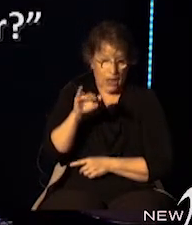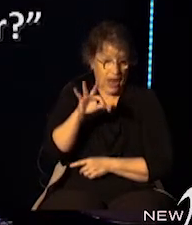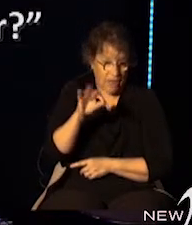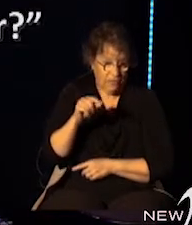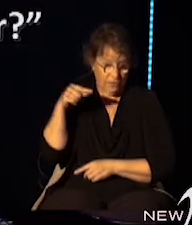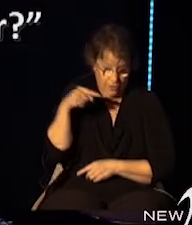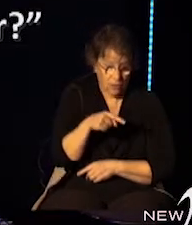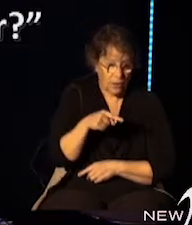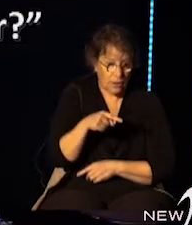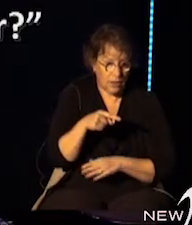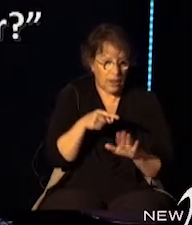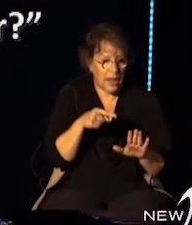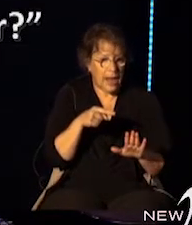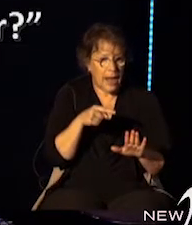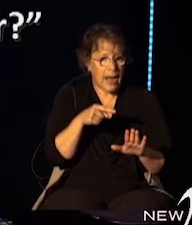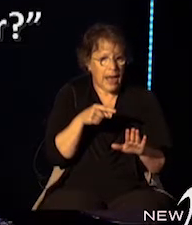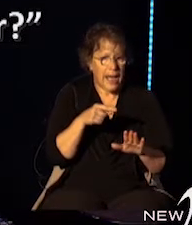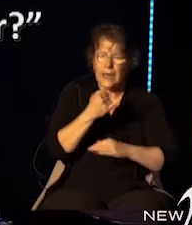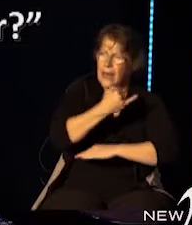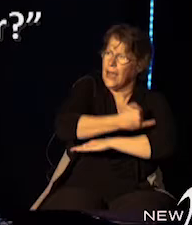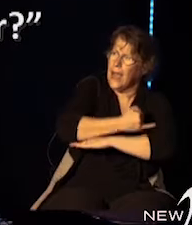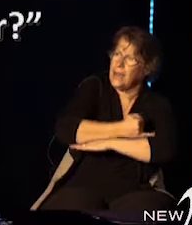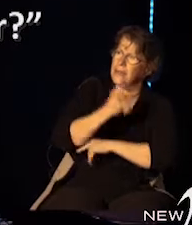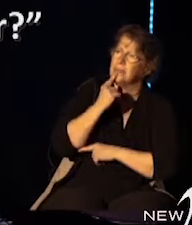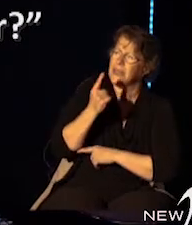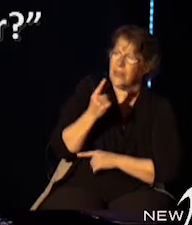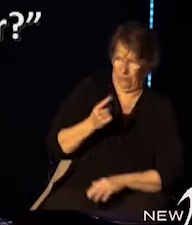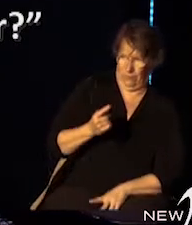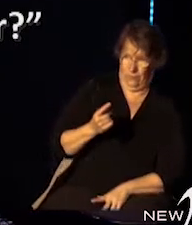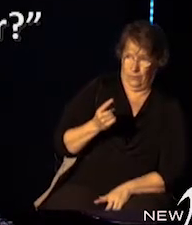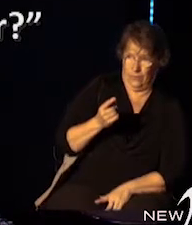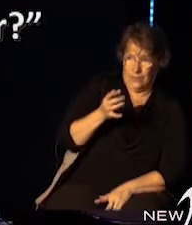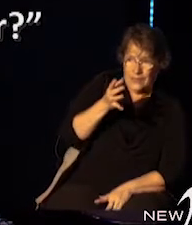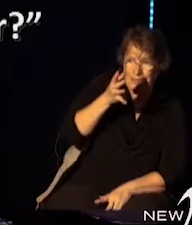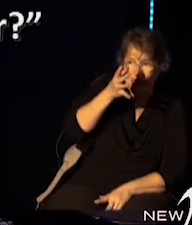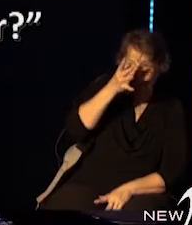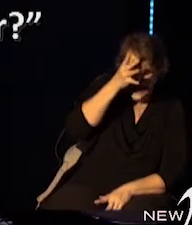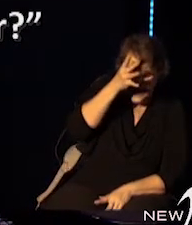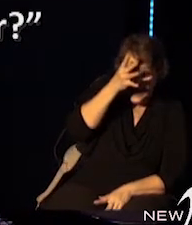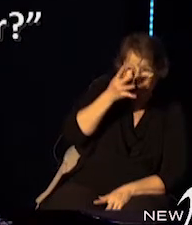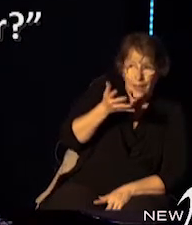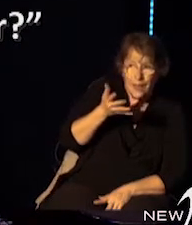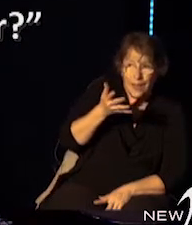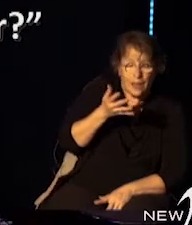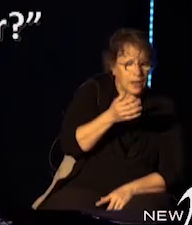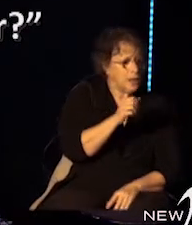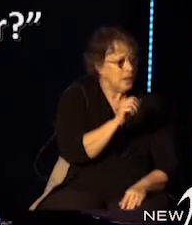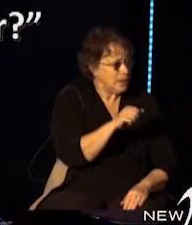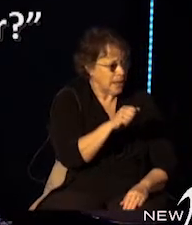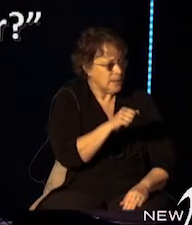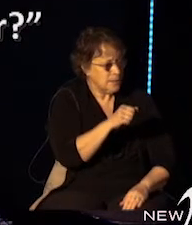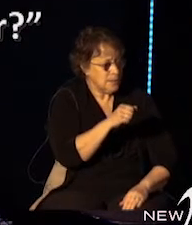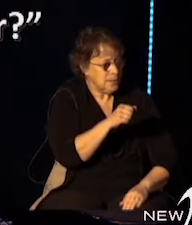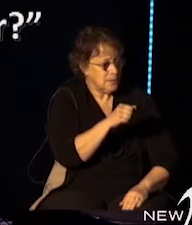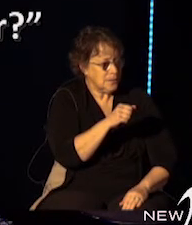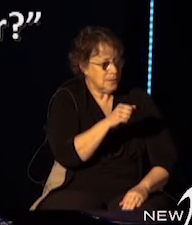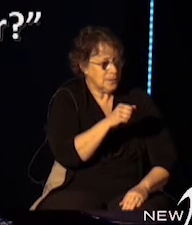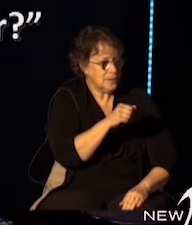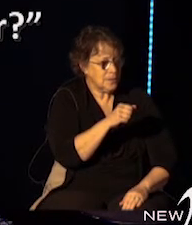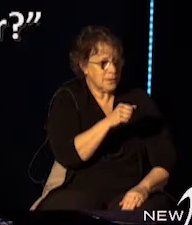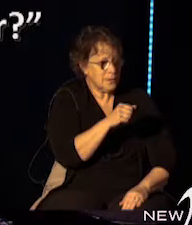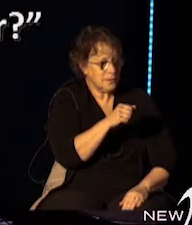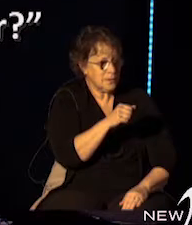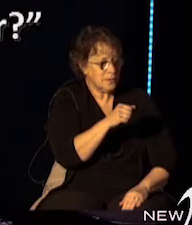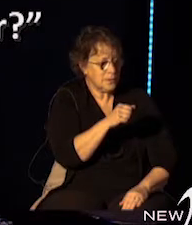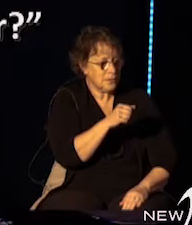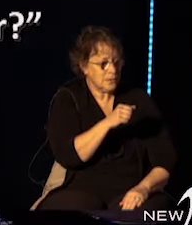spoke up and said to his father, "Dad, "Yes, my son Abraham,"